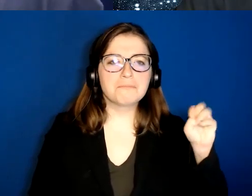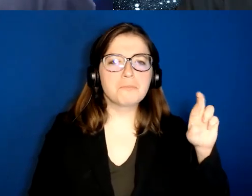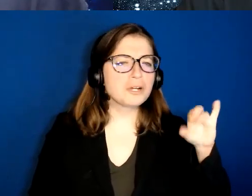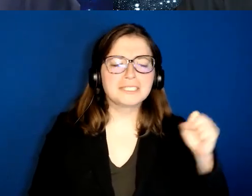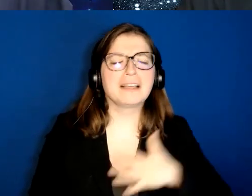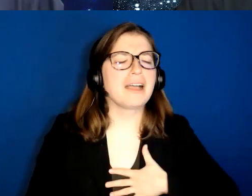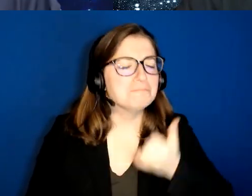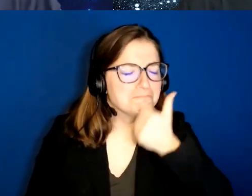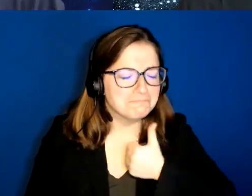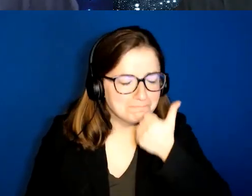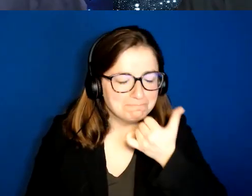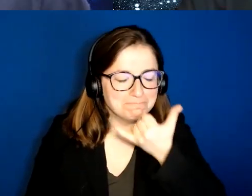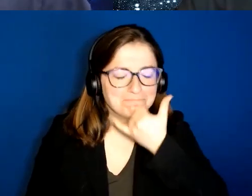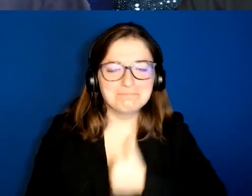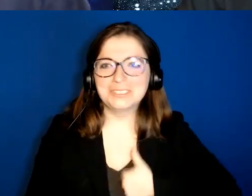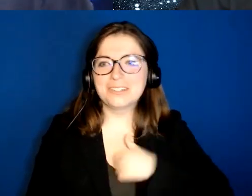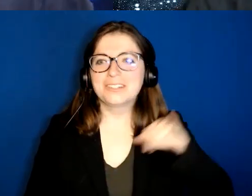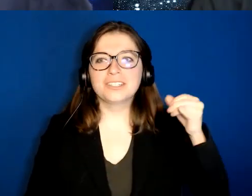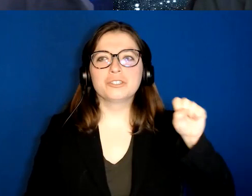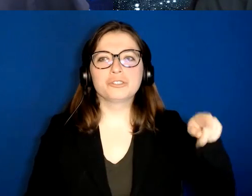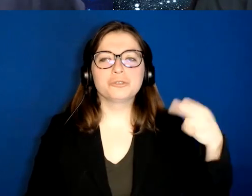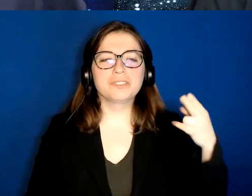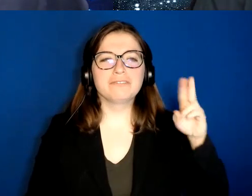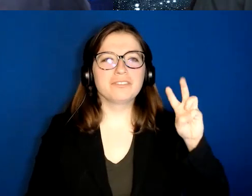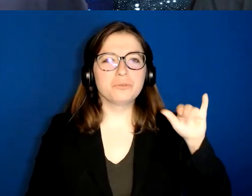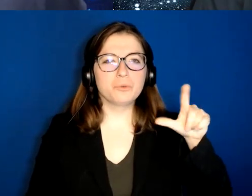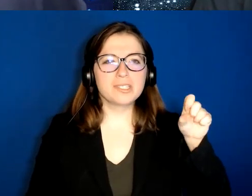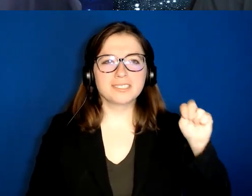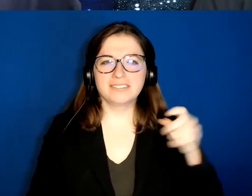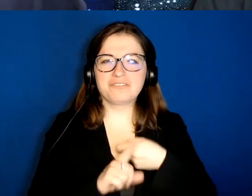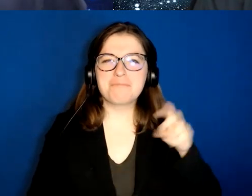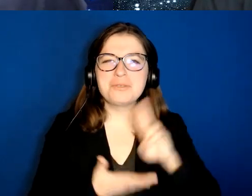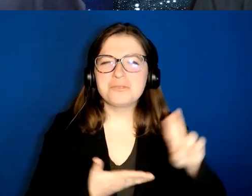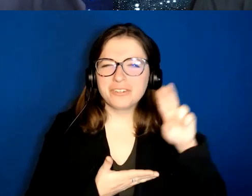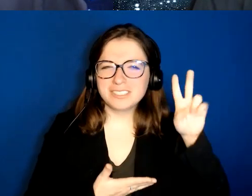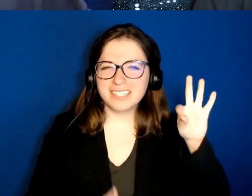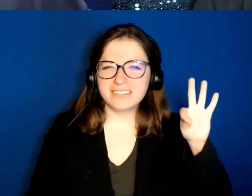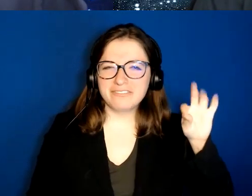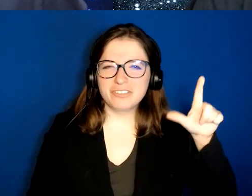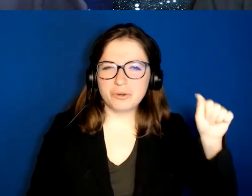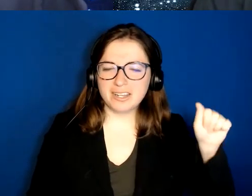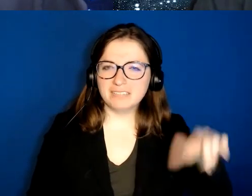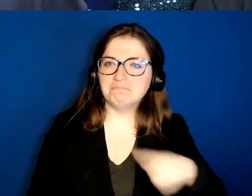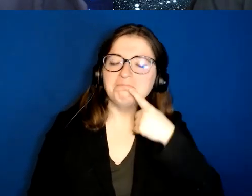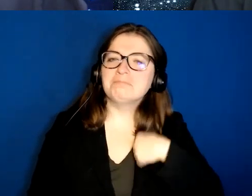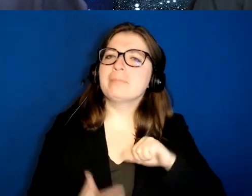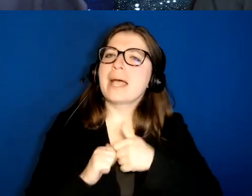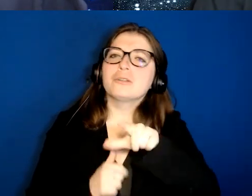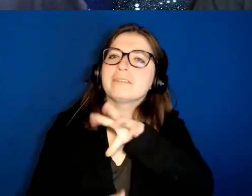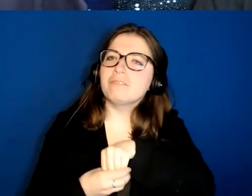Joseph Wilson from the University of Florida. Yes. Okay. And so why don't you tell us about how you got involved in